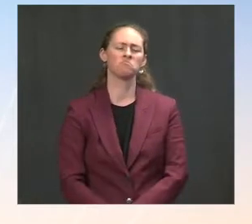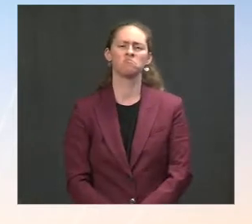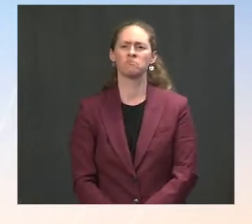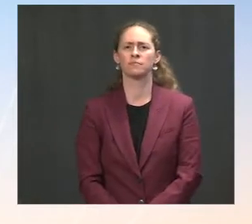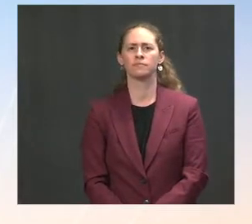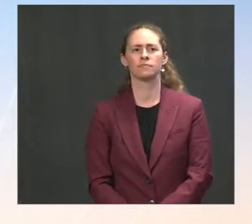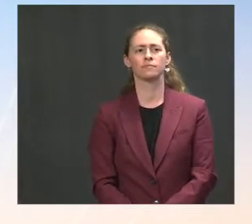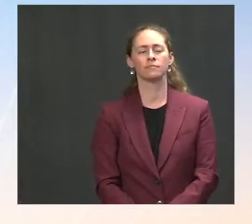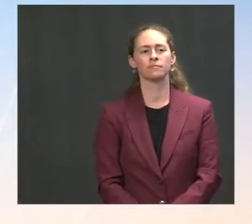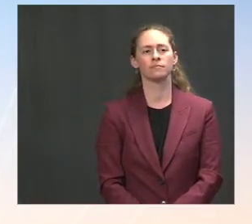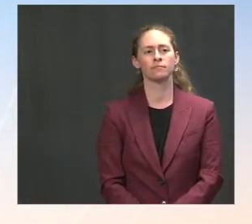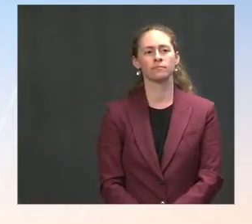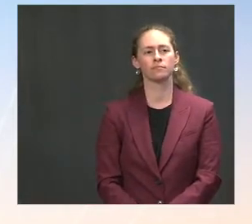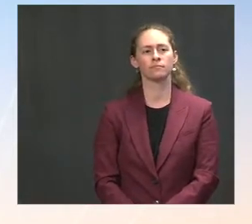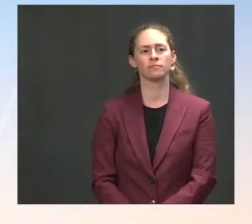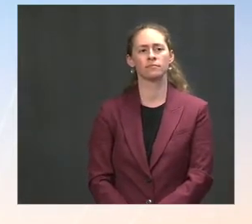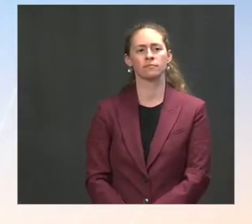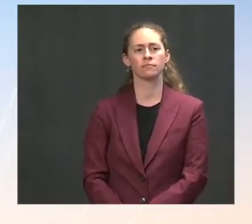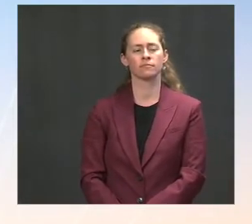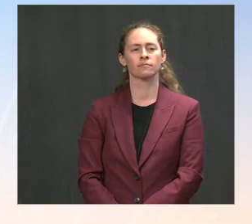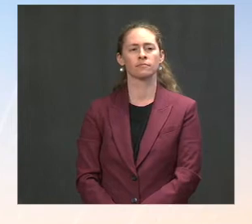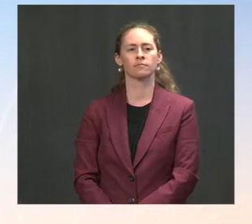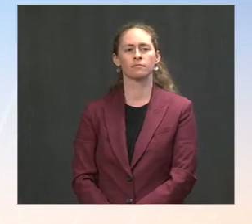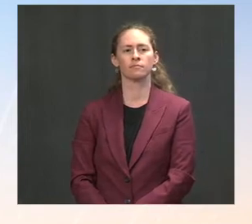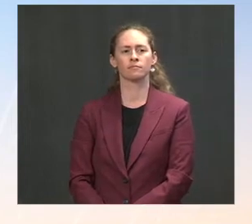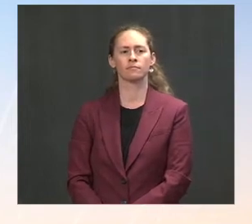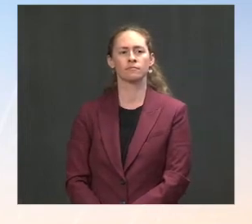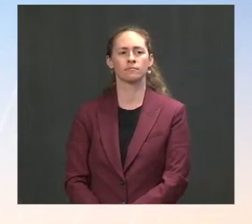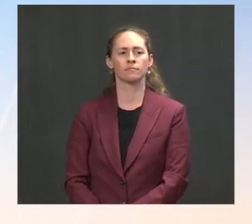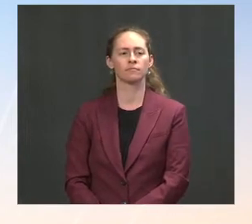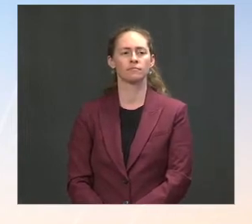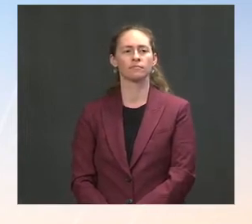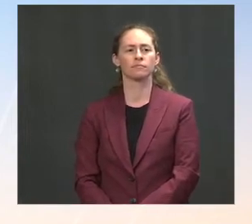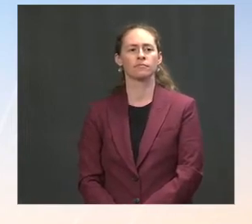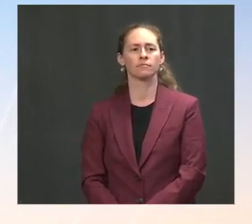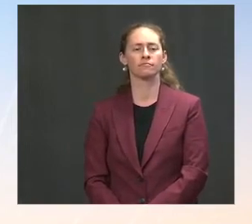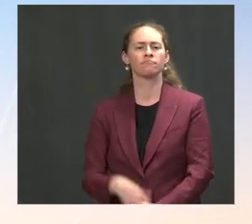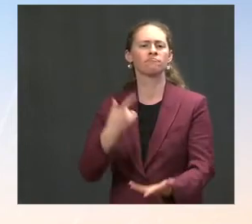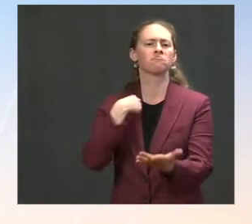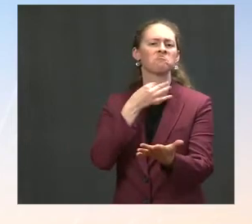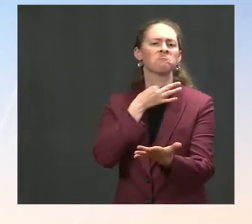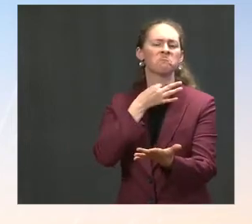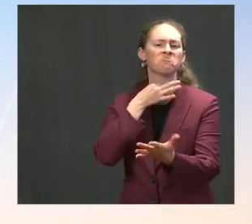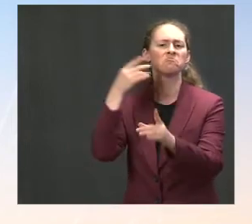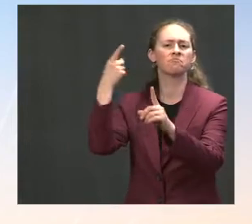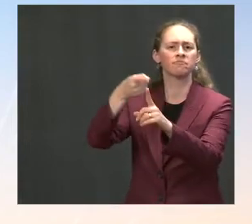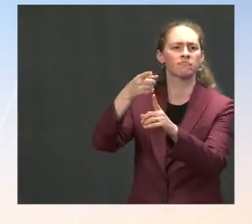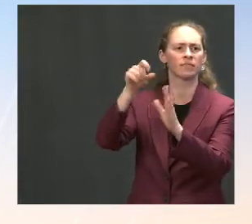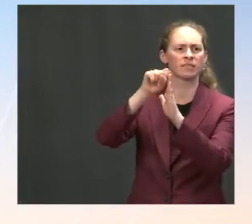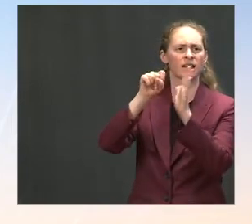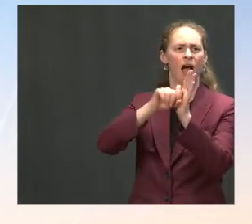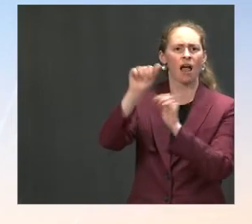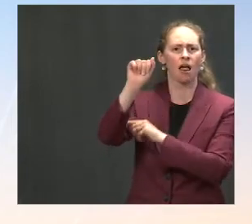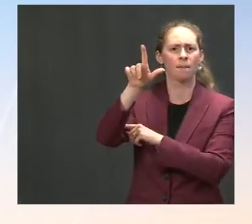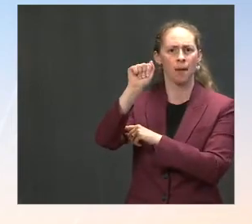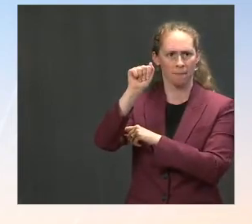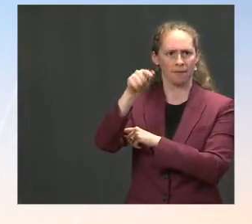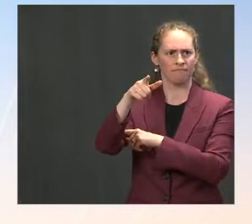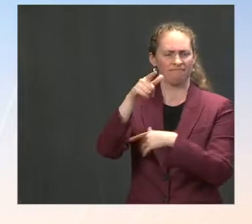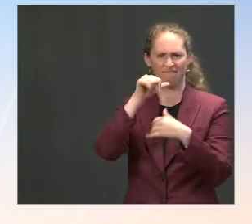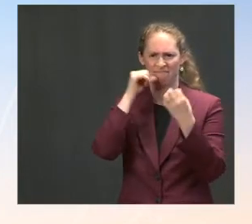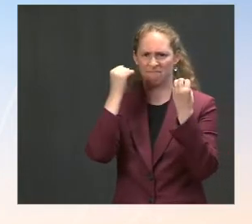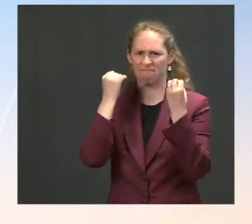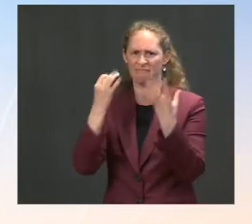On Alabama, the big concern here, and the reason why these comments from the governor are so alarming is because of the low vaccination rates, right? So is there